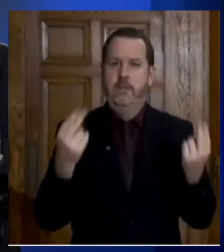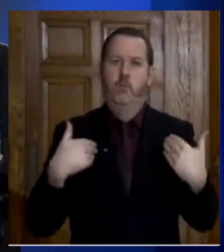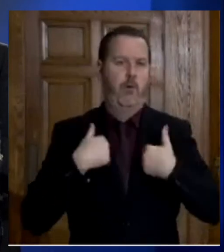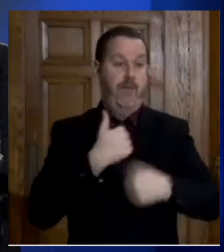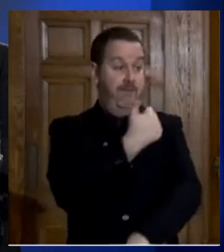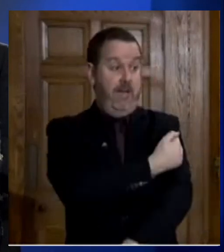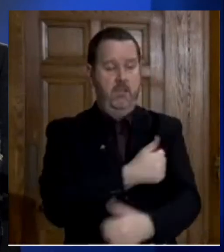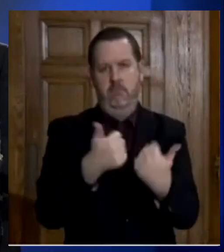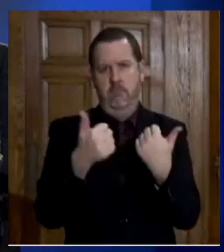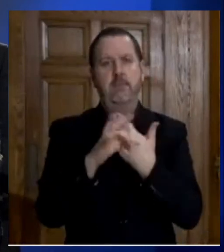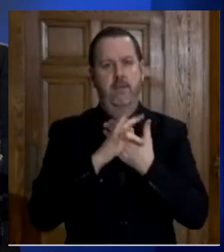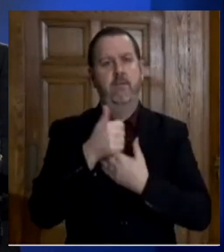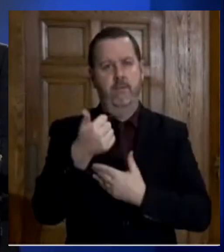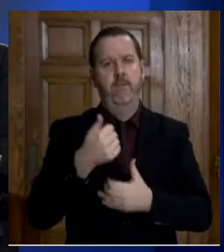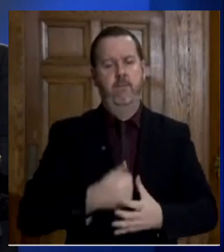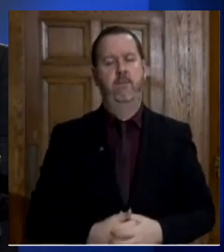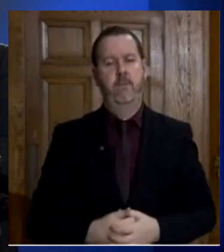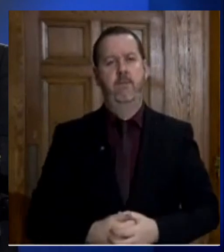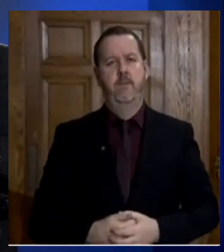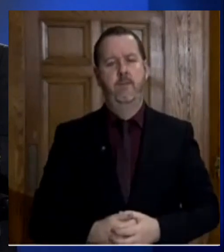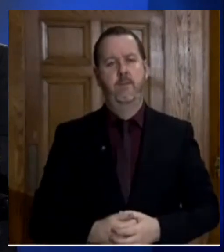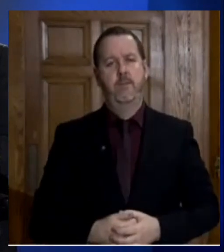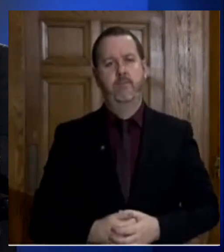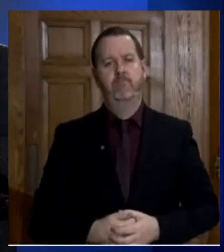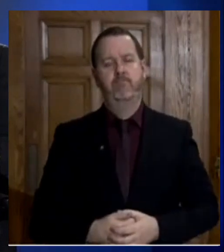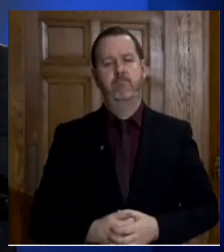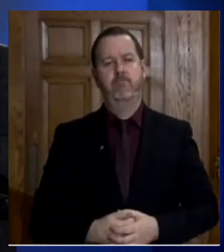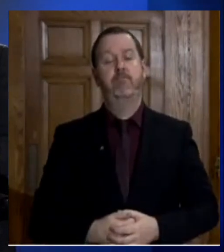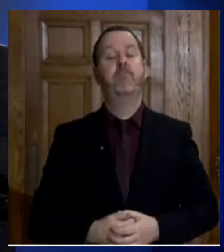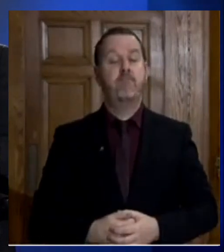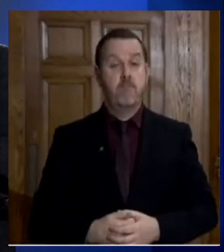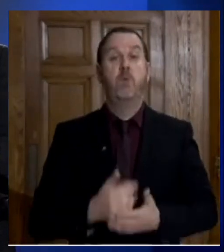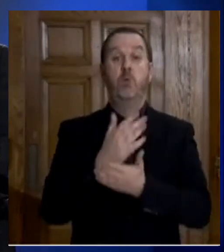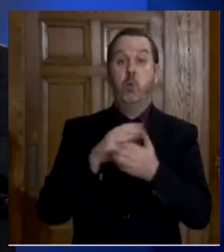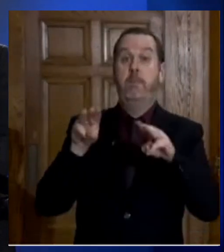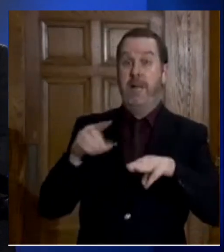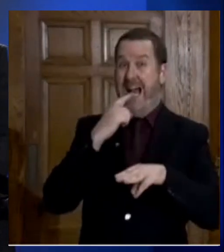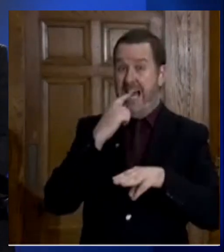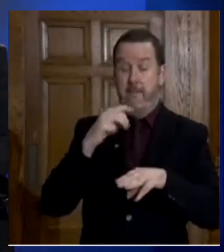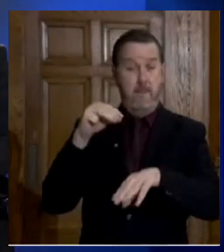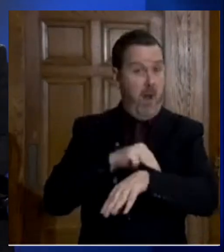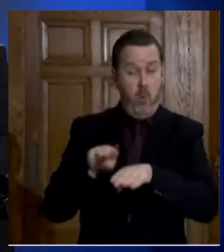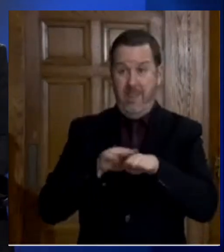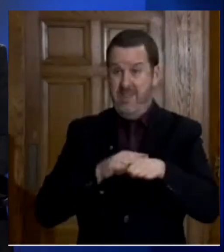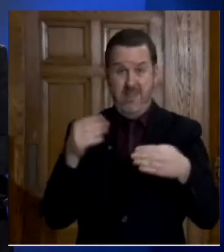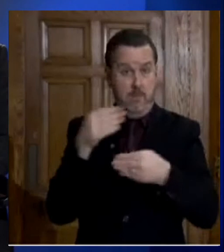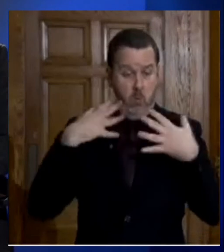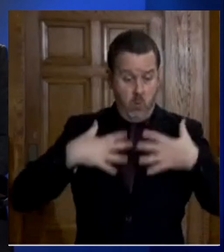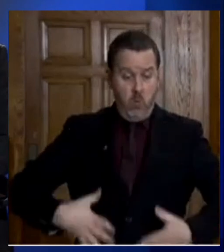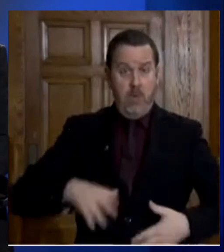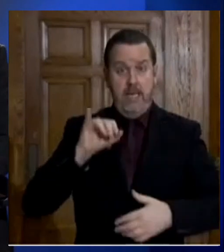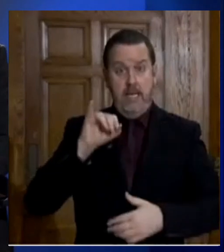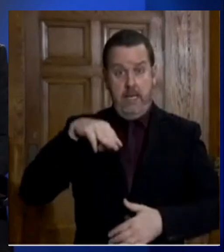vaccine. Obviously, we know that individuals who are severely immunocompromised, their ability to respond to a vaccine